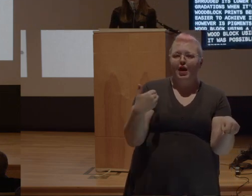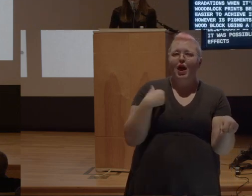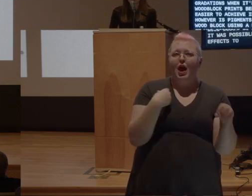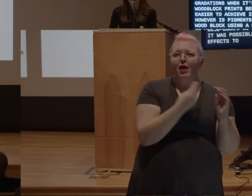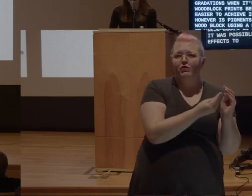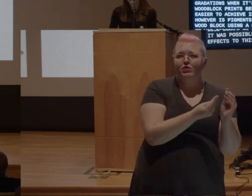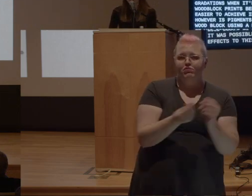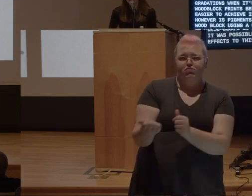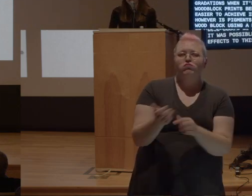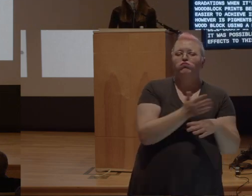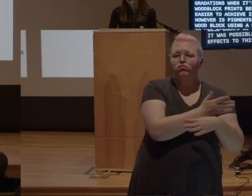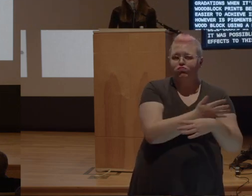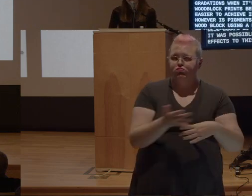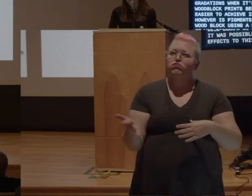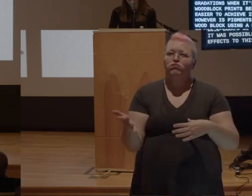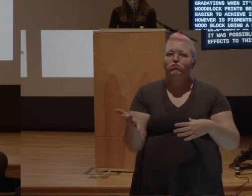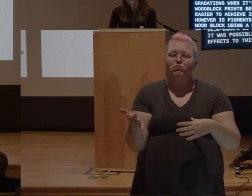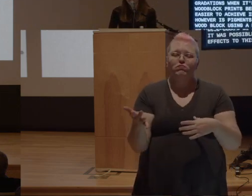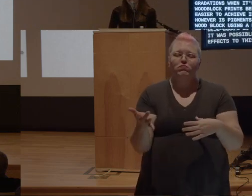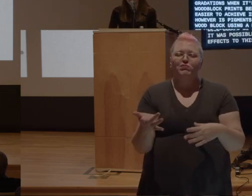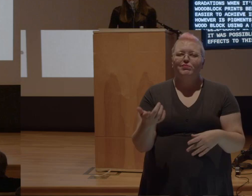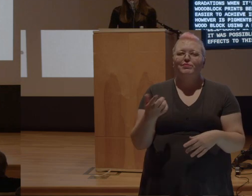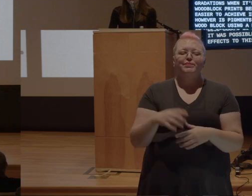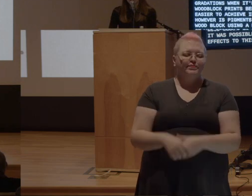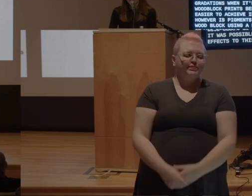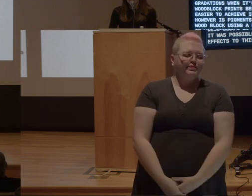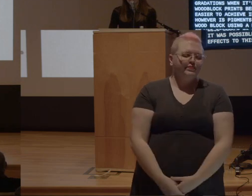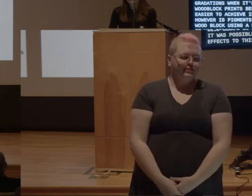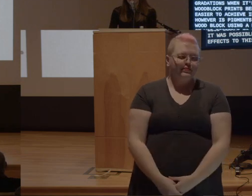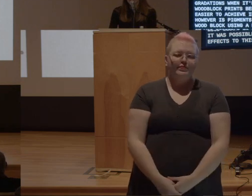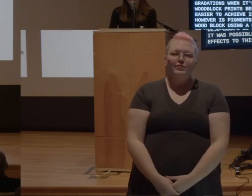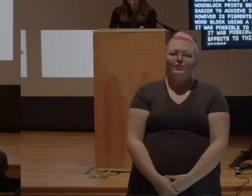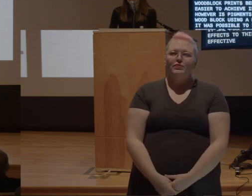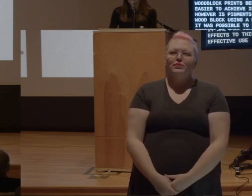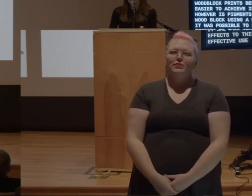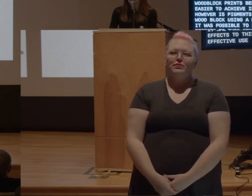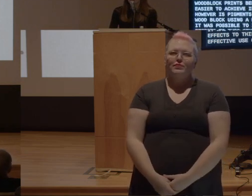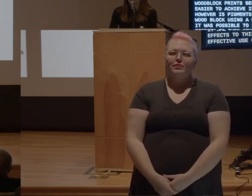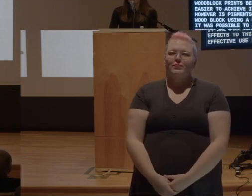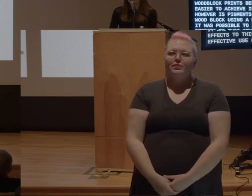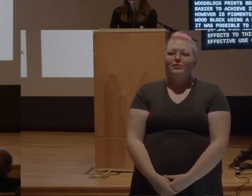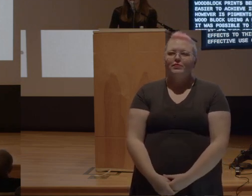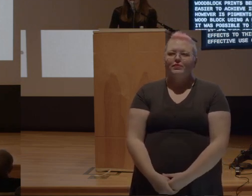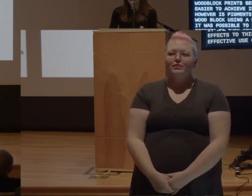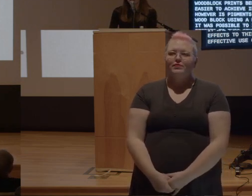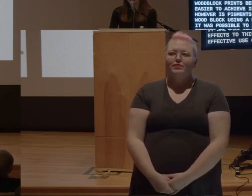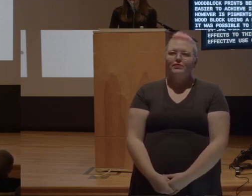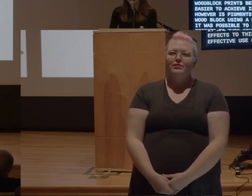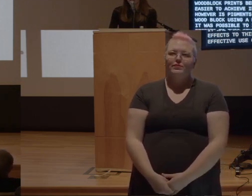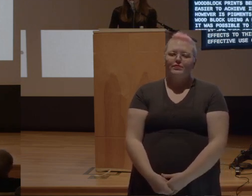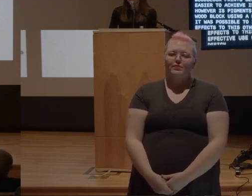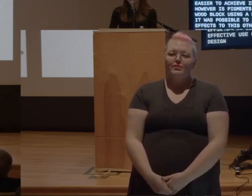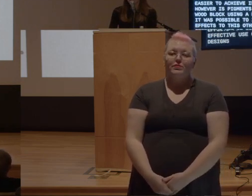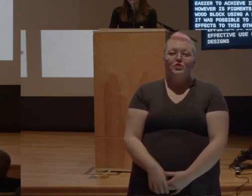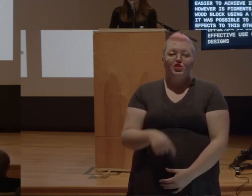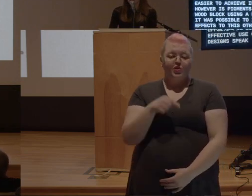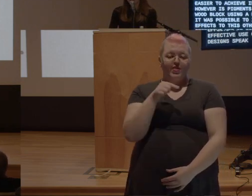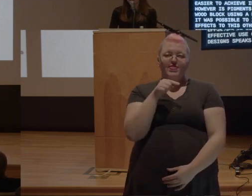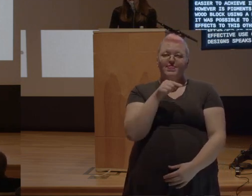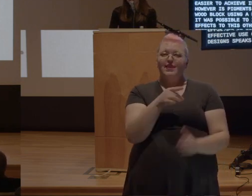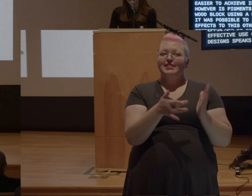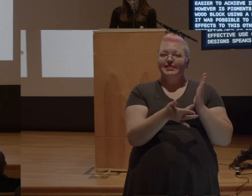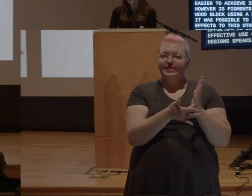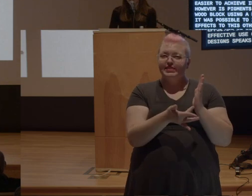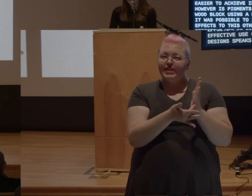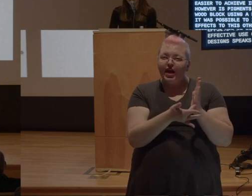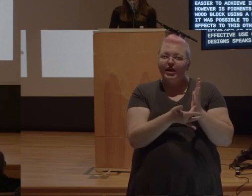this otherwise plainer medium. The effective use of bokashi throughout Hiroshige's designs speaks to both the